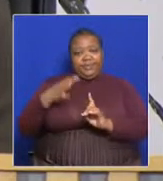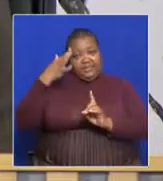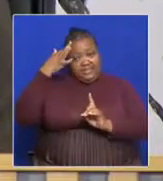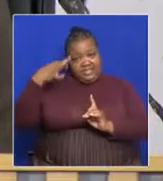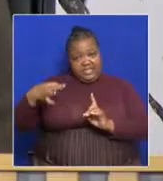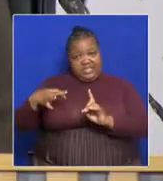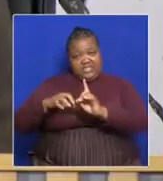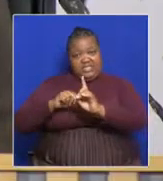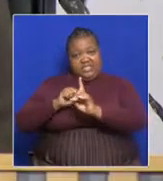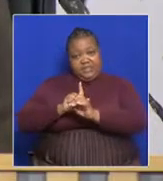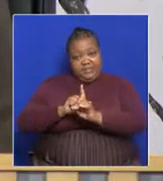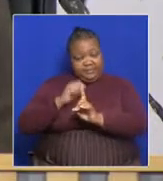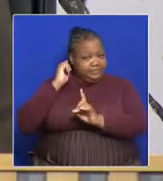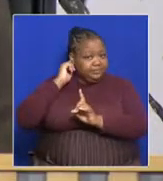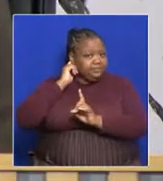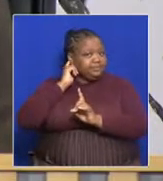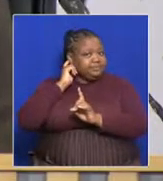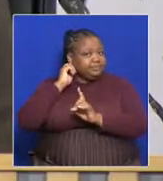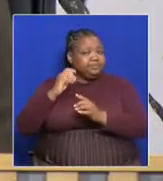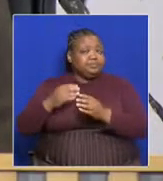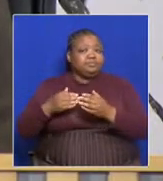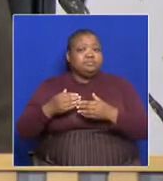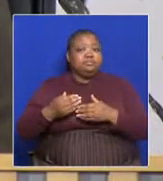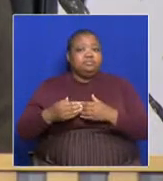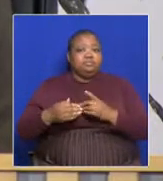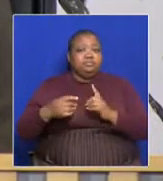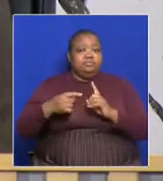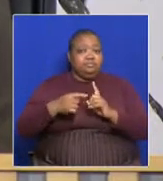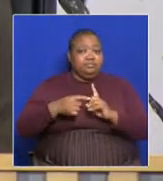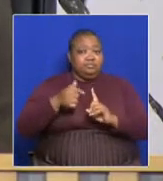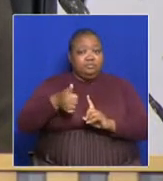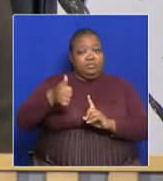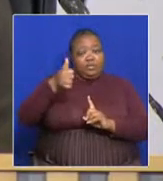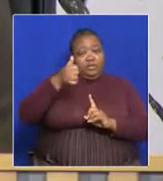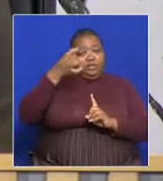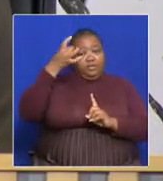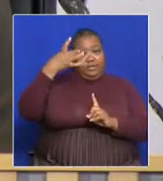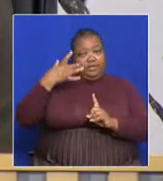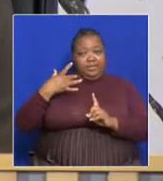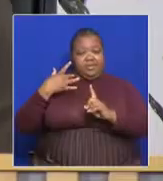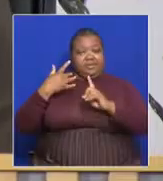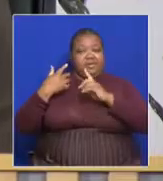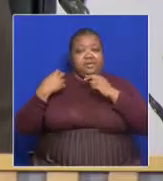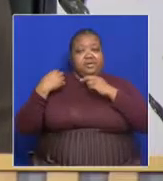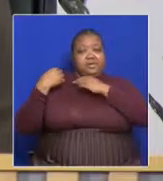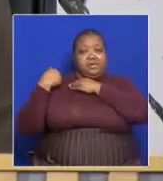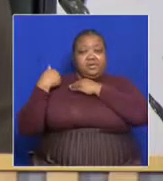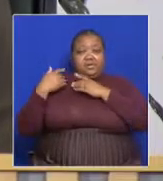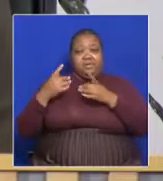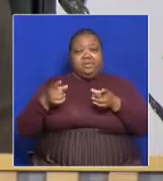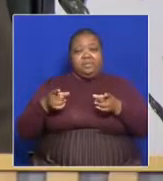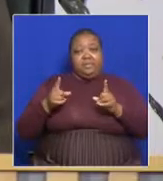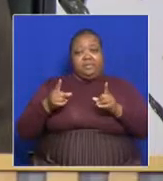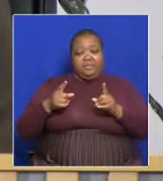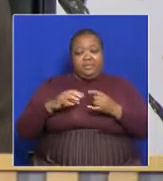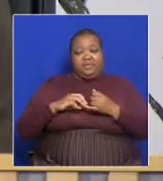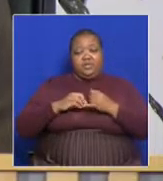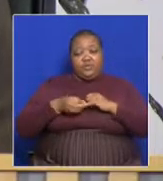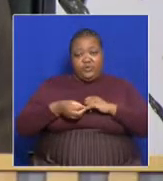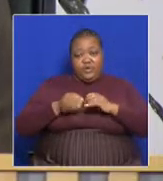the Brigadier is the one who brought to my attention the security threat, let's call it that, the attempted break-in at Port